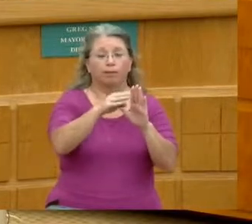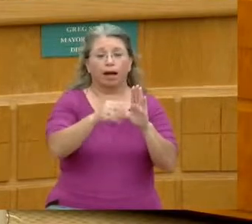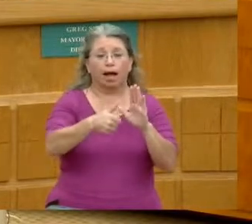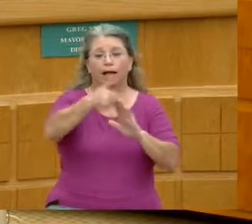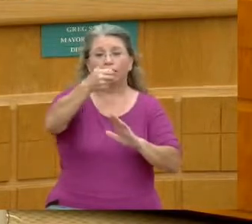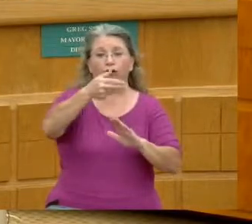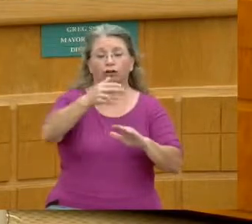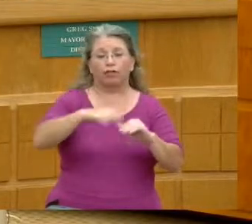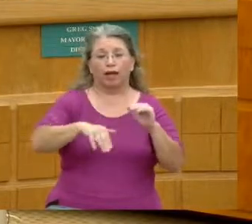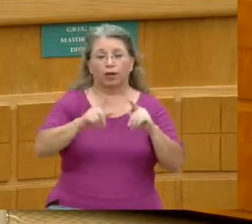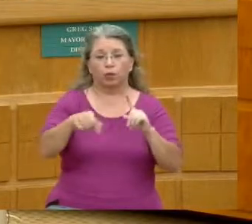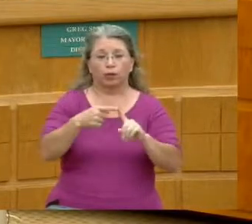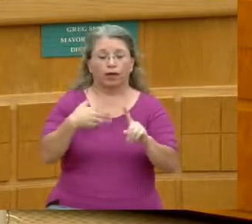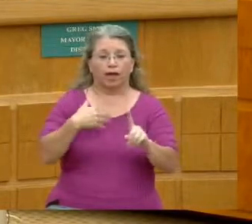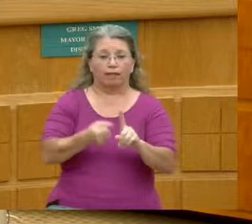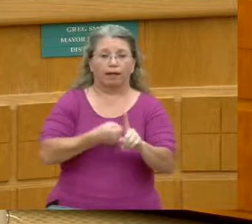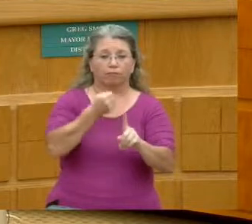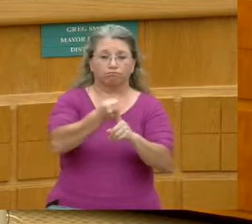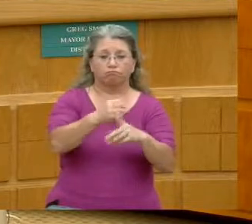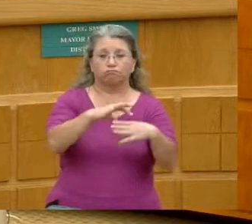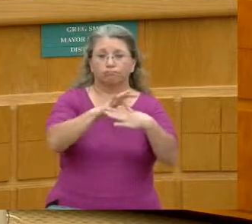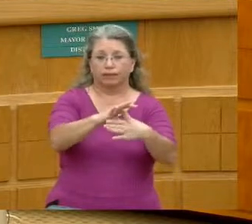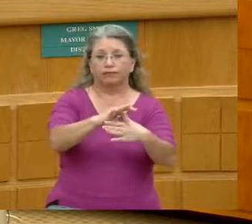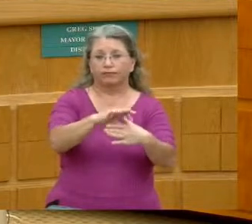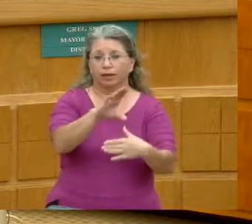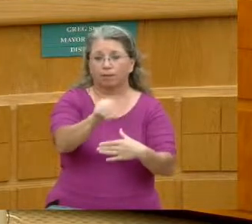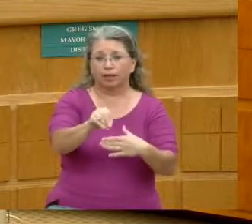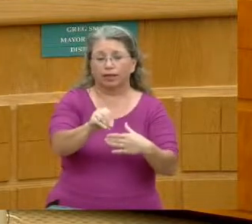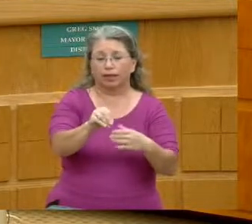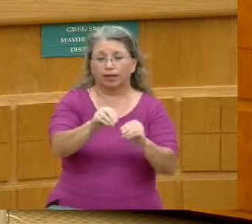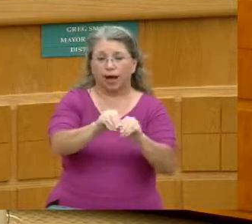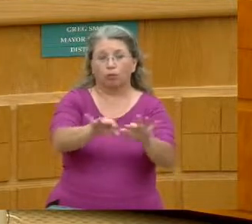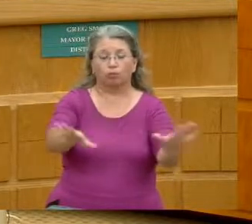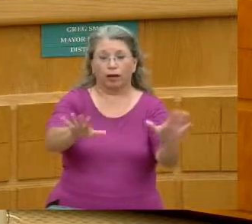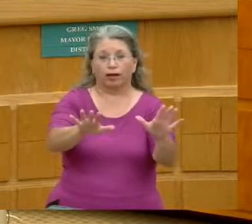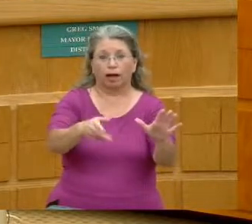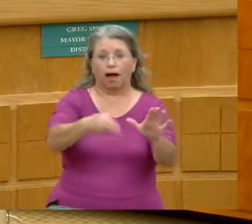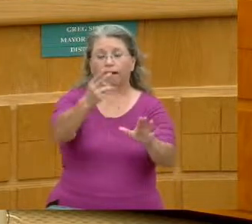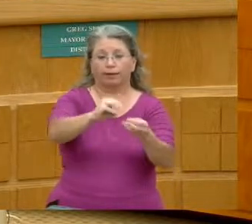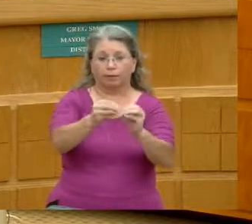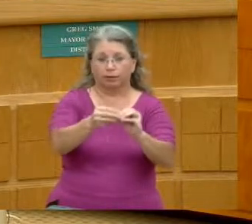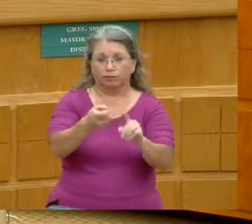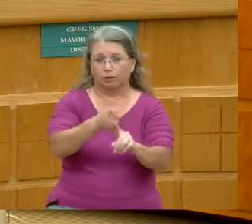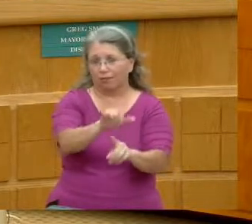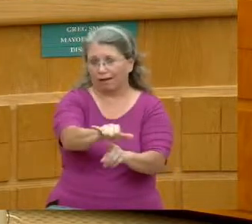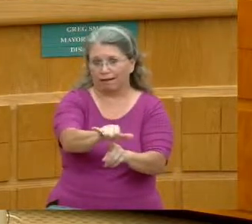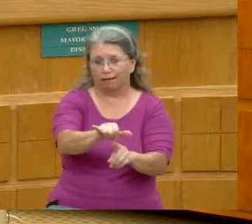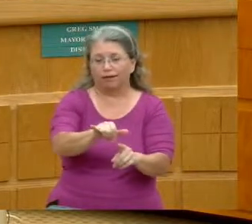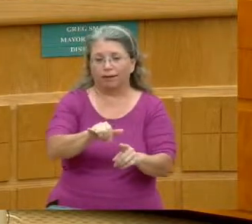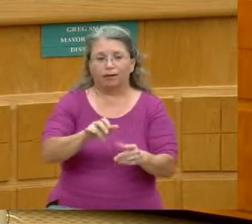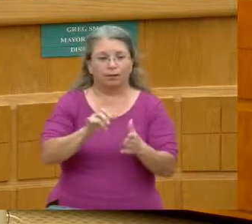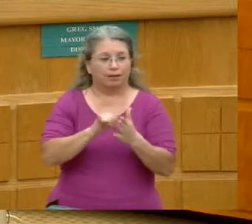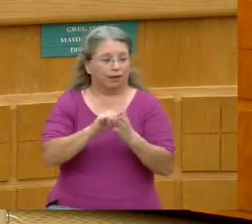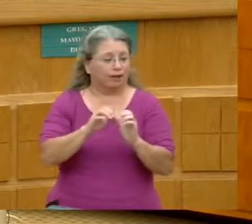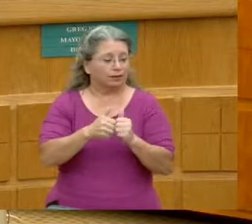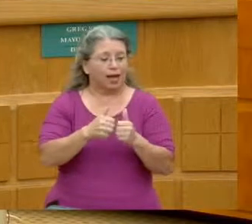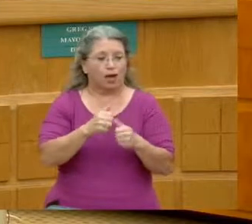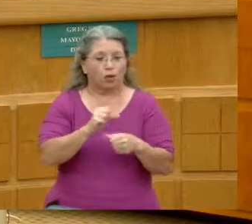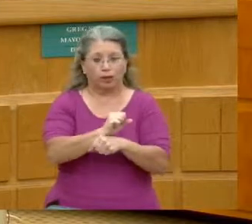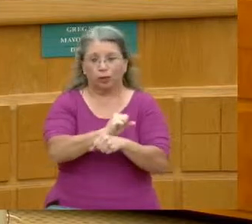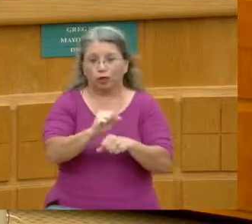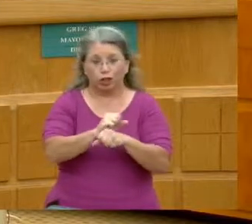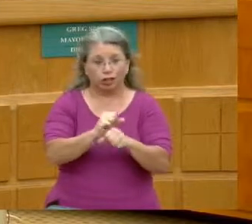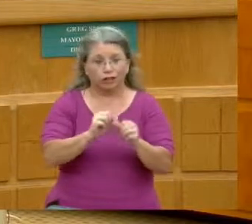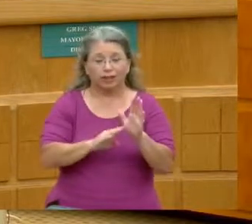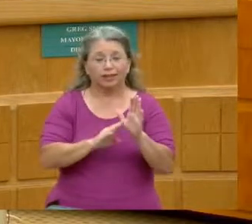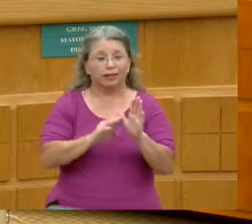I think people really need to pay attention right now because this is possibly the way exponential growth works is it doesn't slow down,